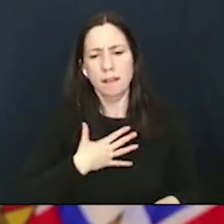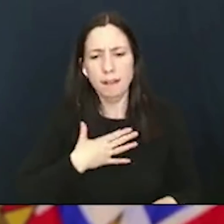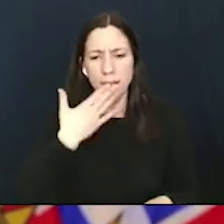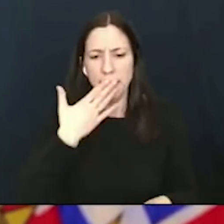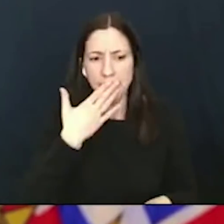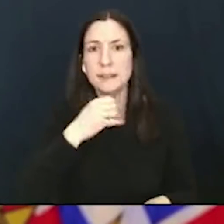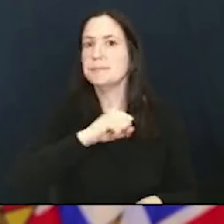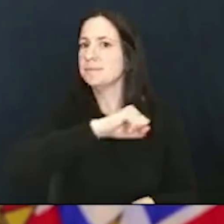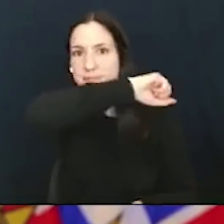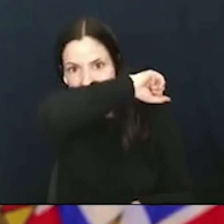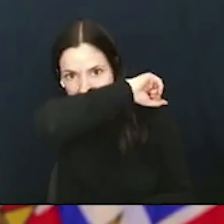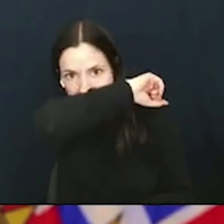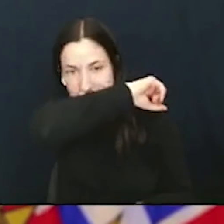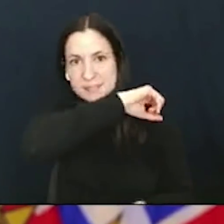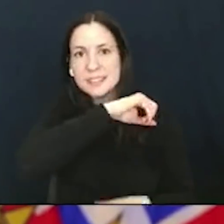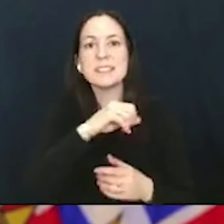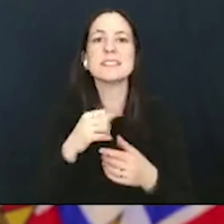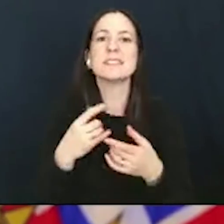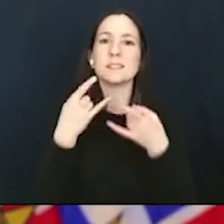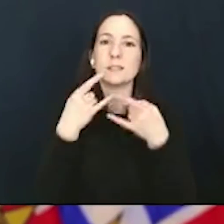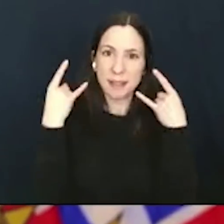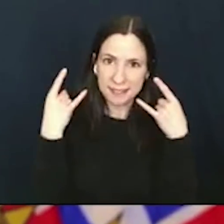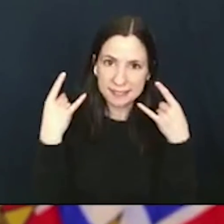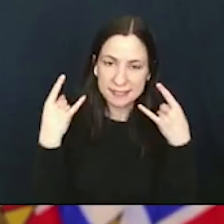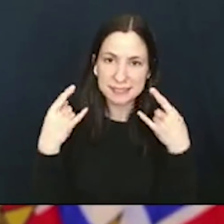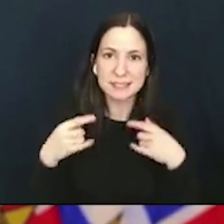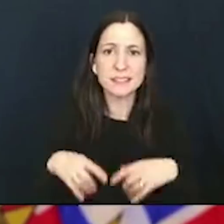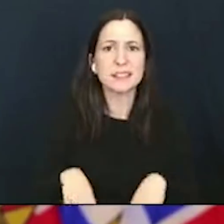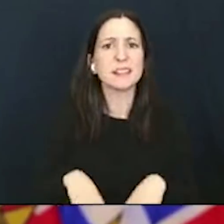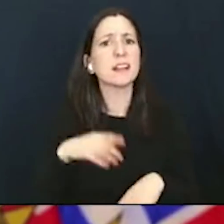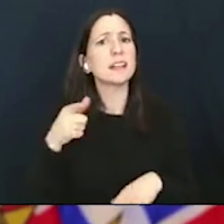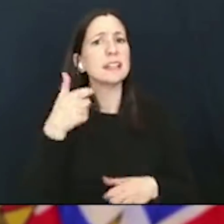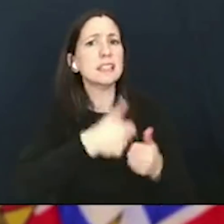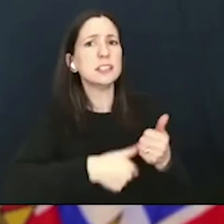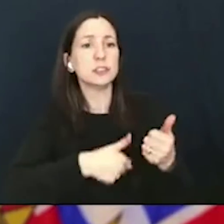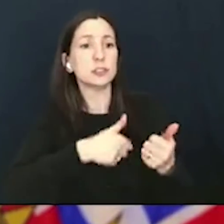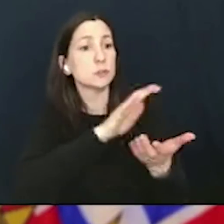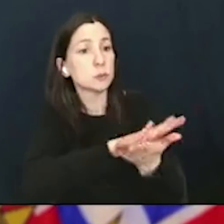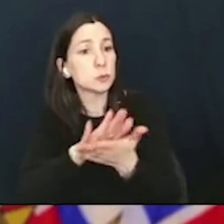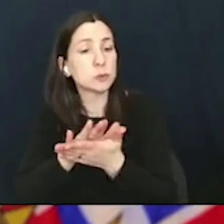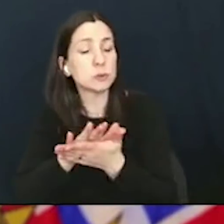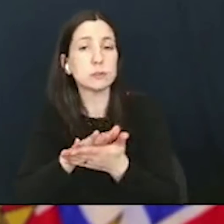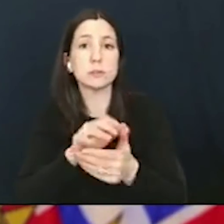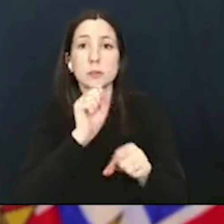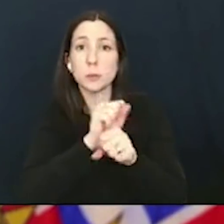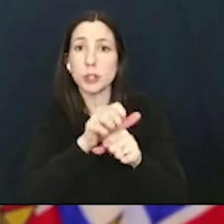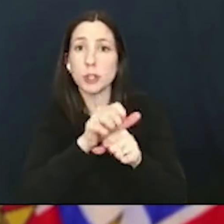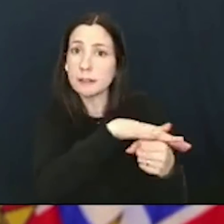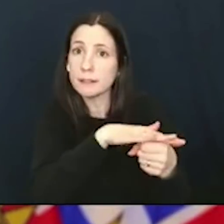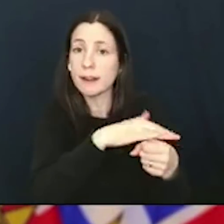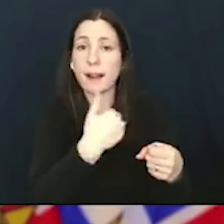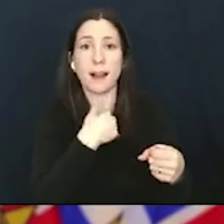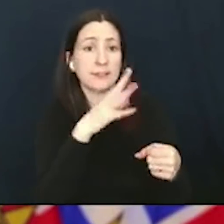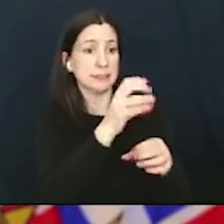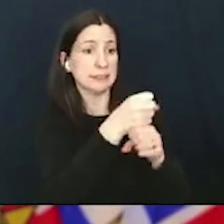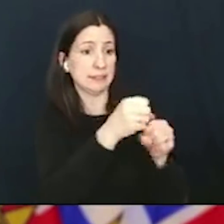following our COVID safety plans, whether it's at work, at school, or whether you're in the healthcare system.